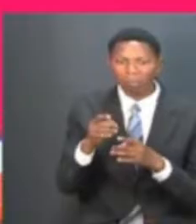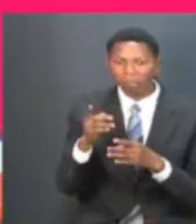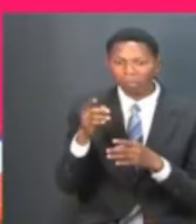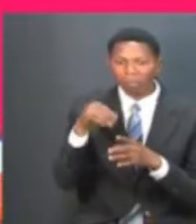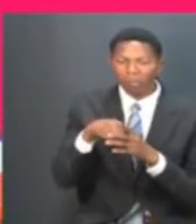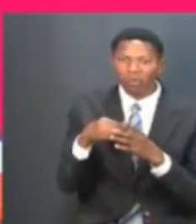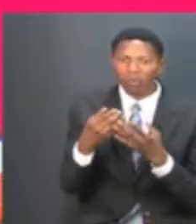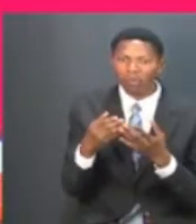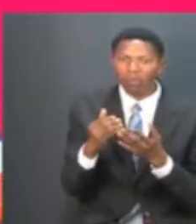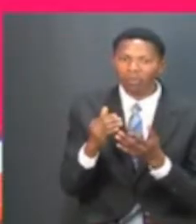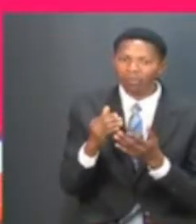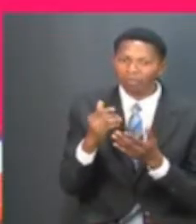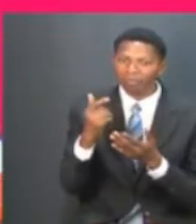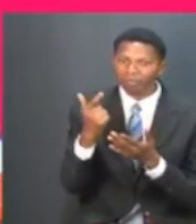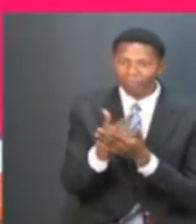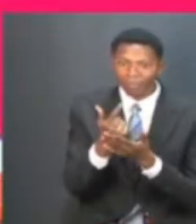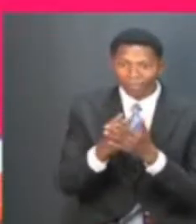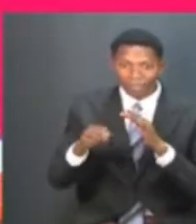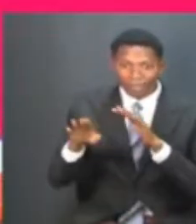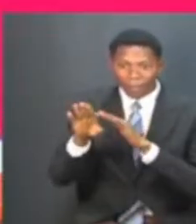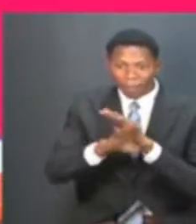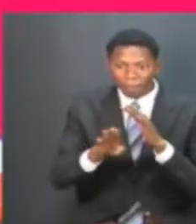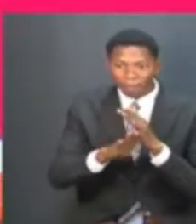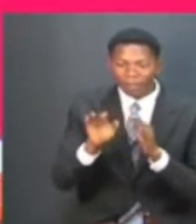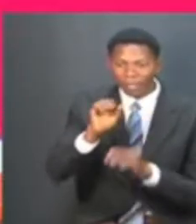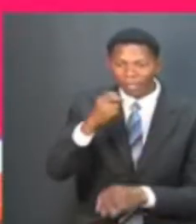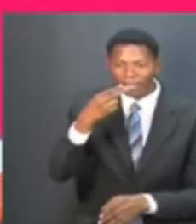high school academic curriculum.